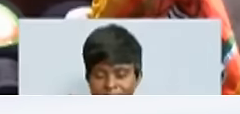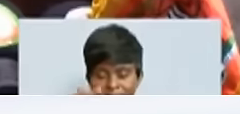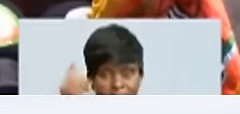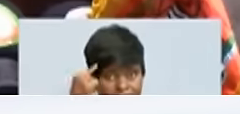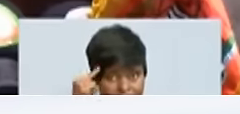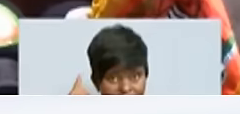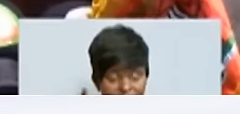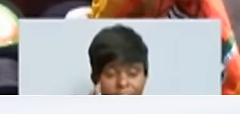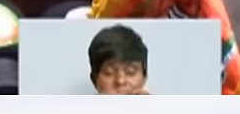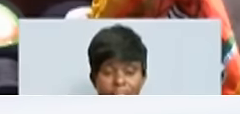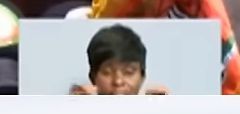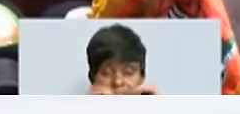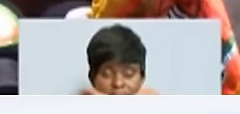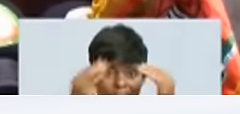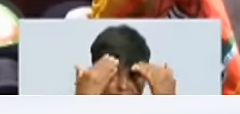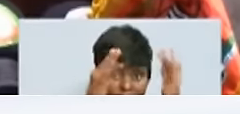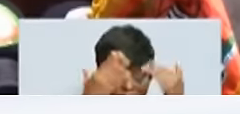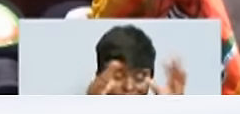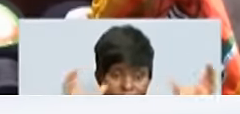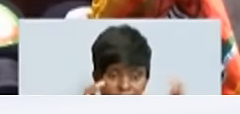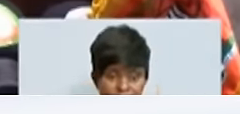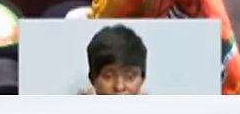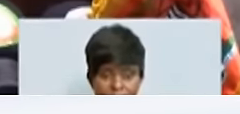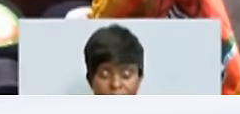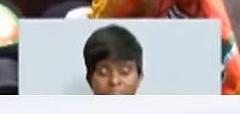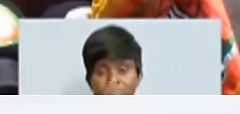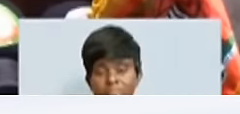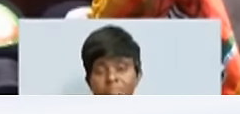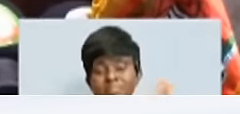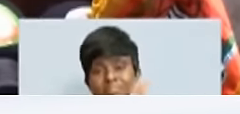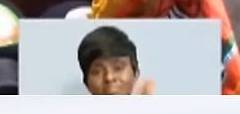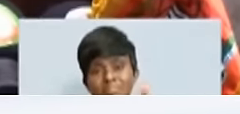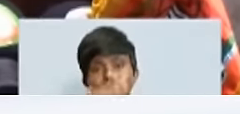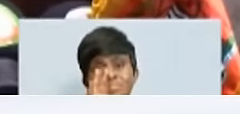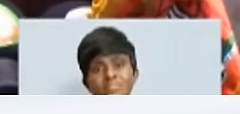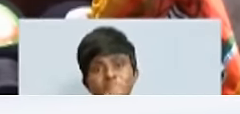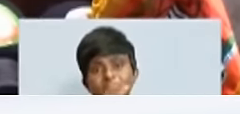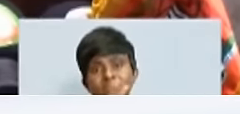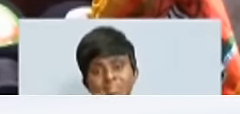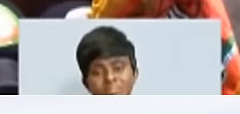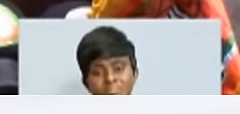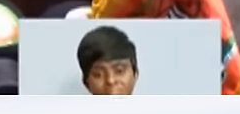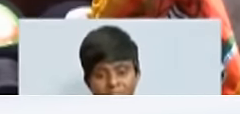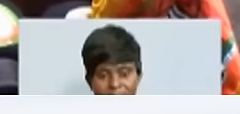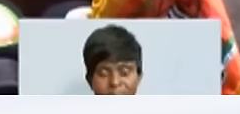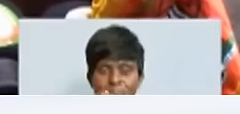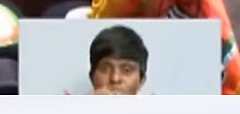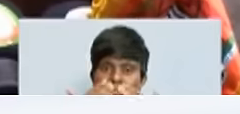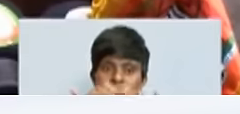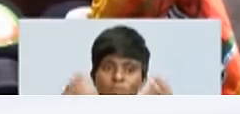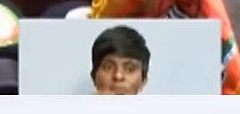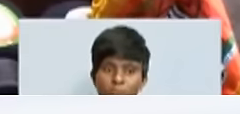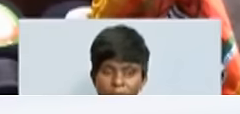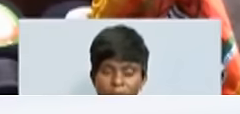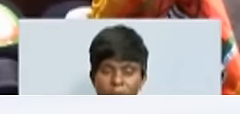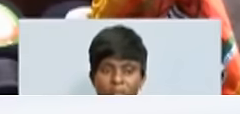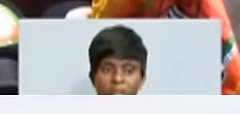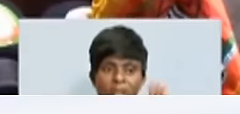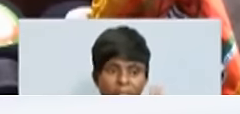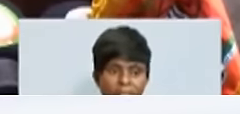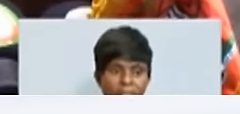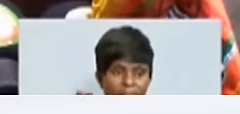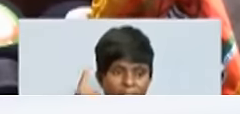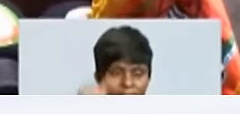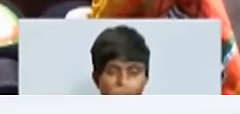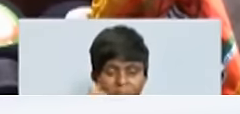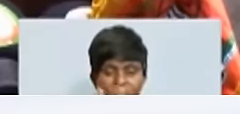in sensitizing communities on these negative vices. We wish to commend the private sector